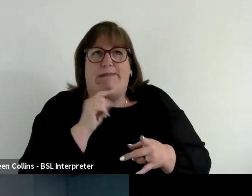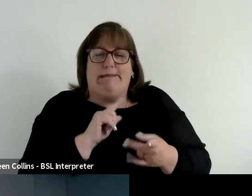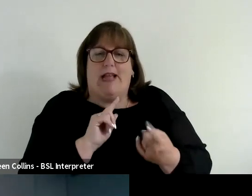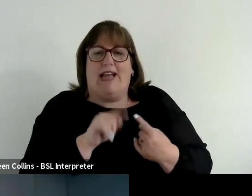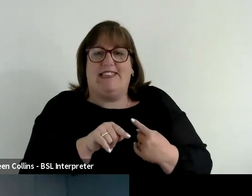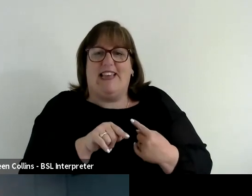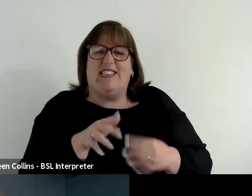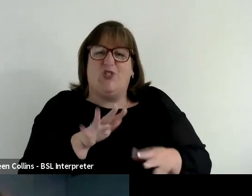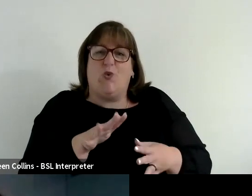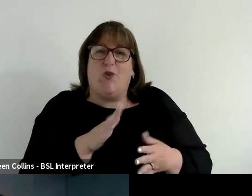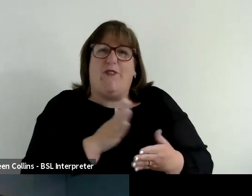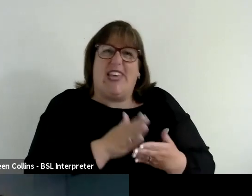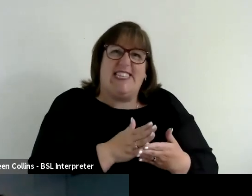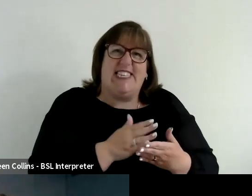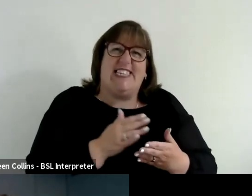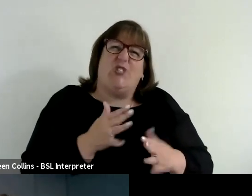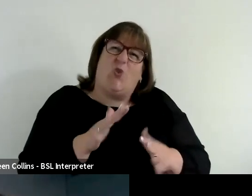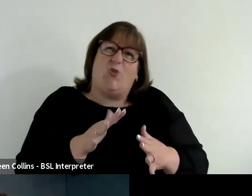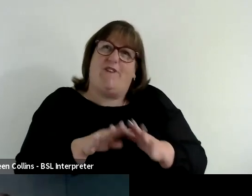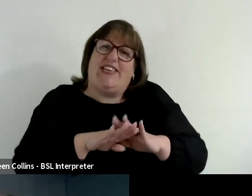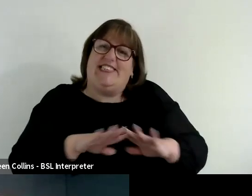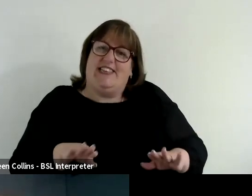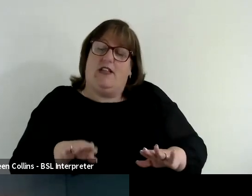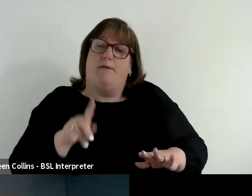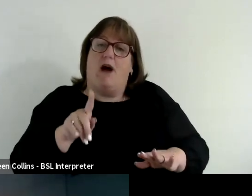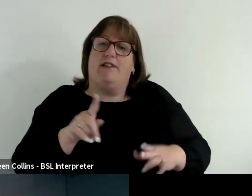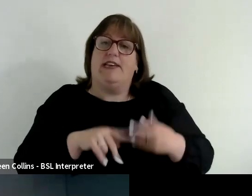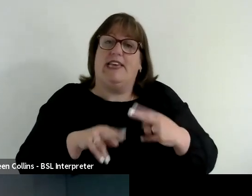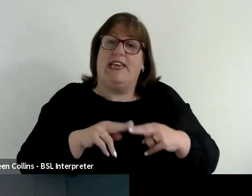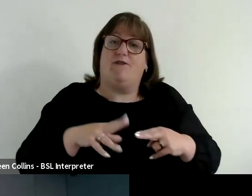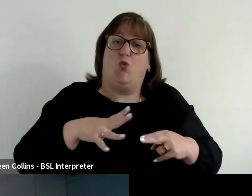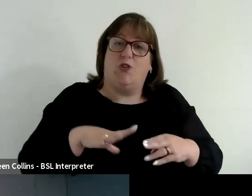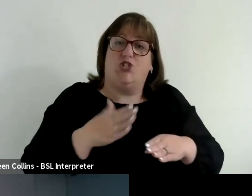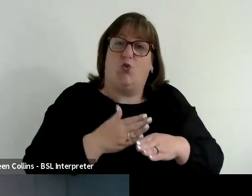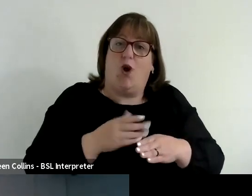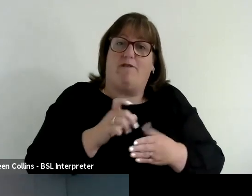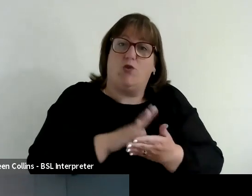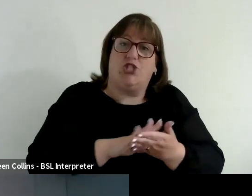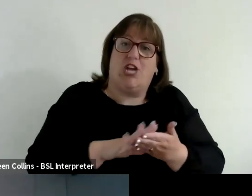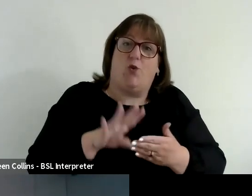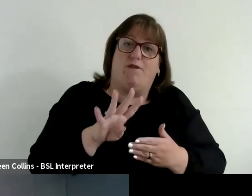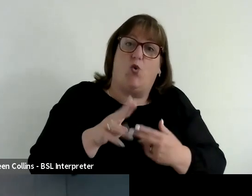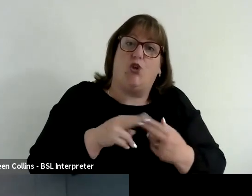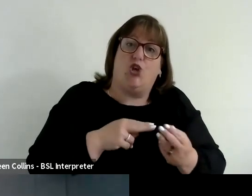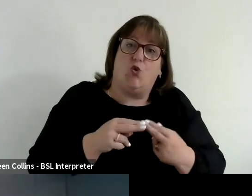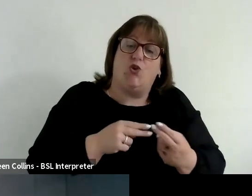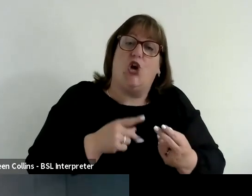isn't. But if you wanted to work on Channel 4 News, you would be an employee of ITN. Okay, that's